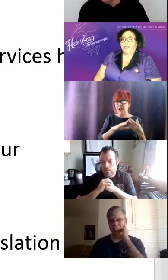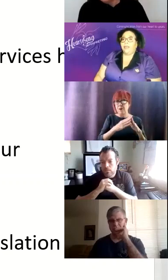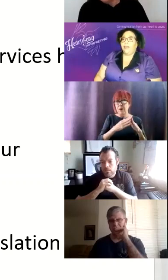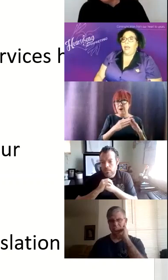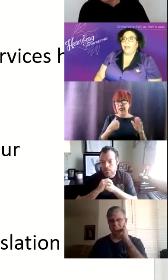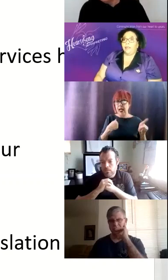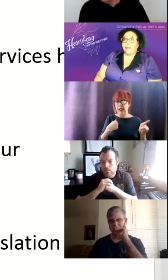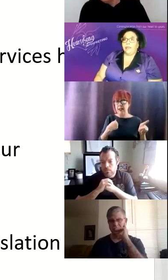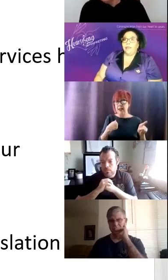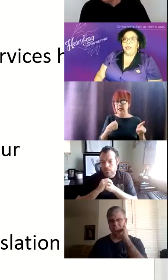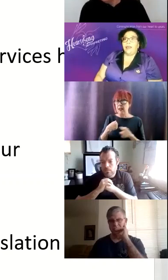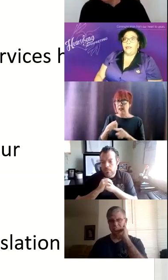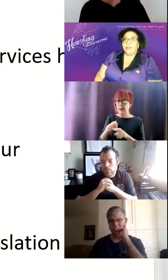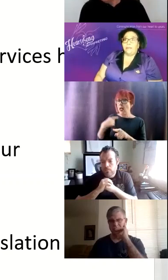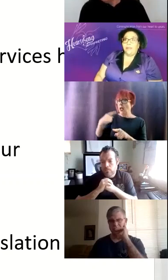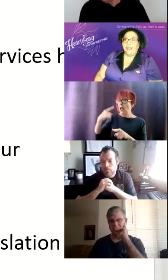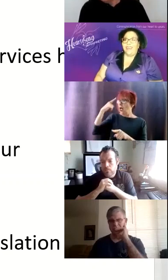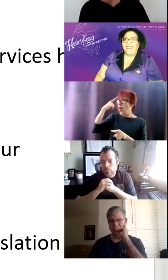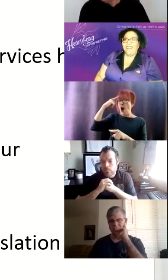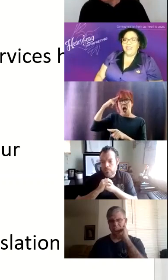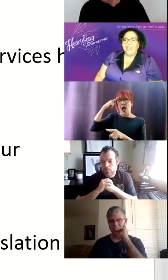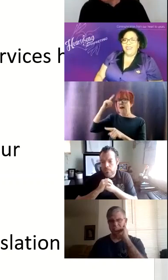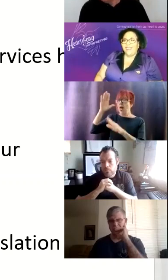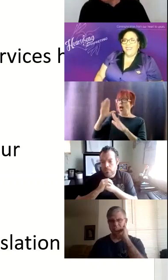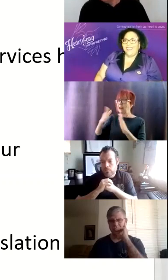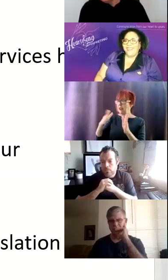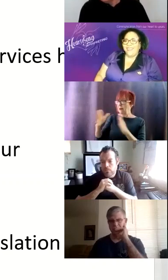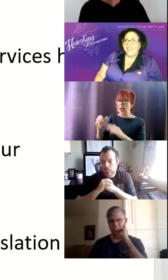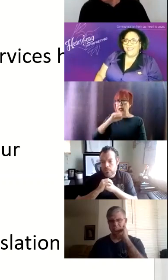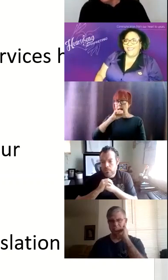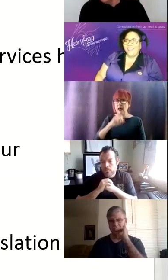I think that's an excellent, excellent plan. I love it.